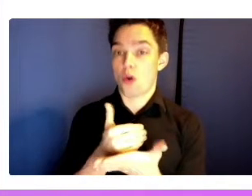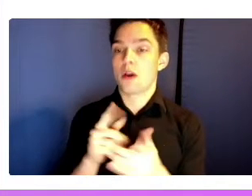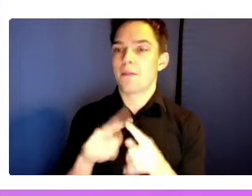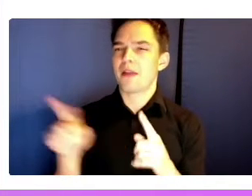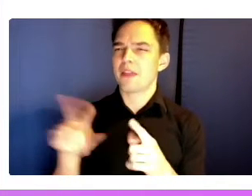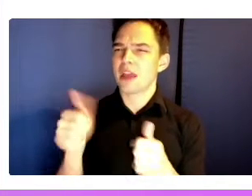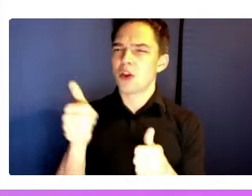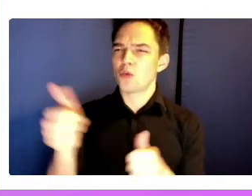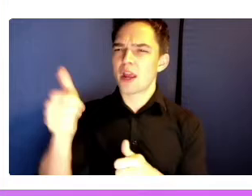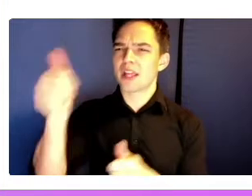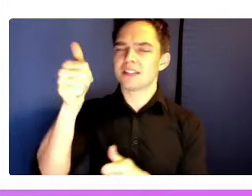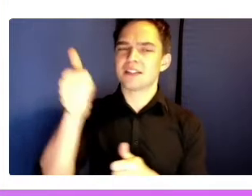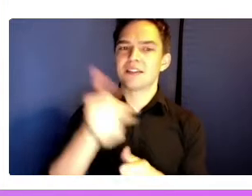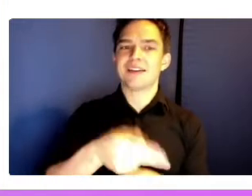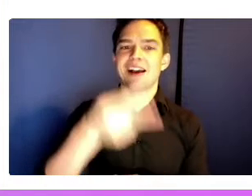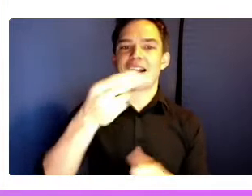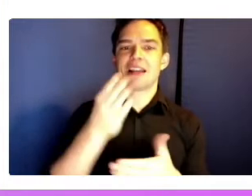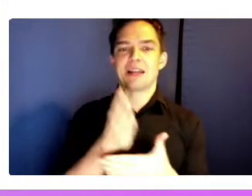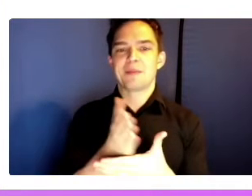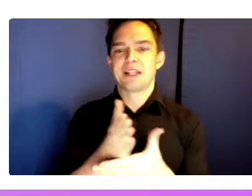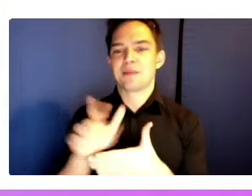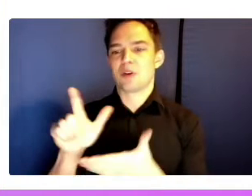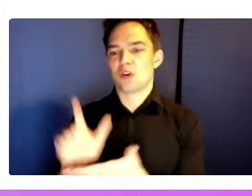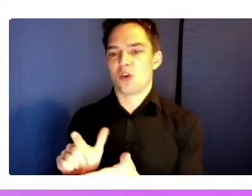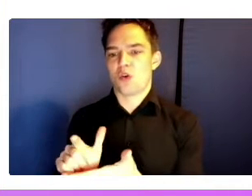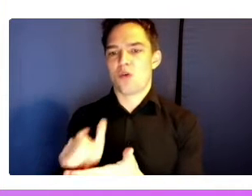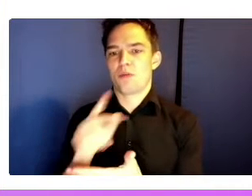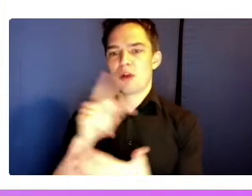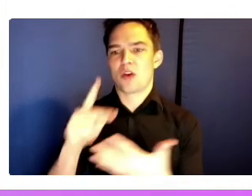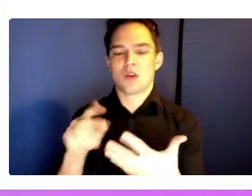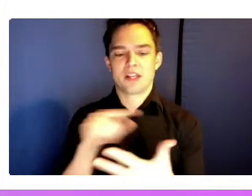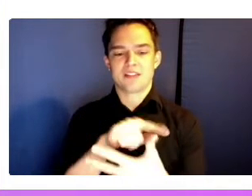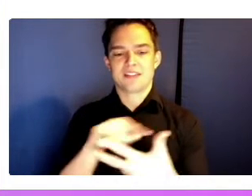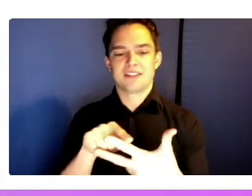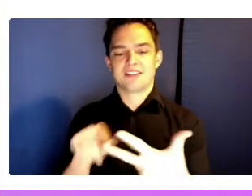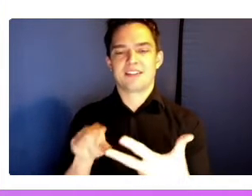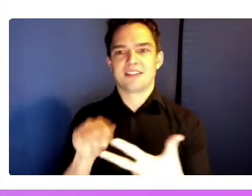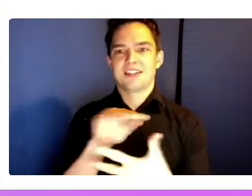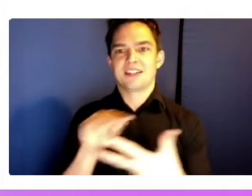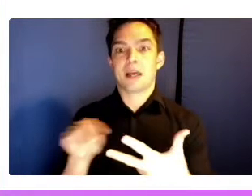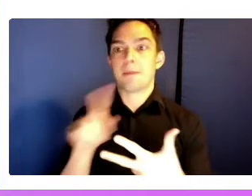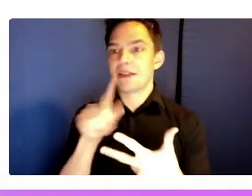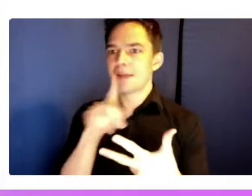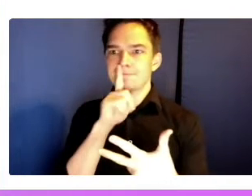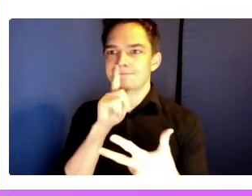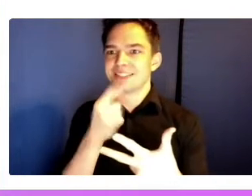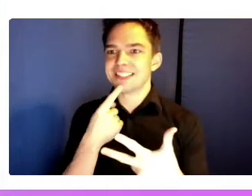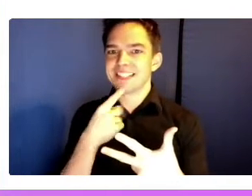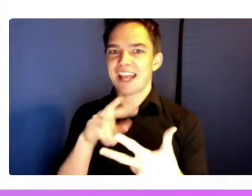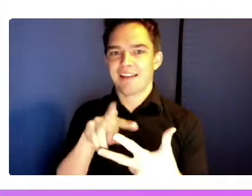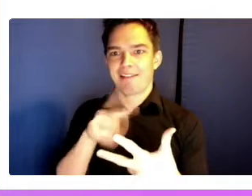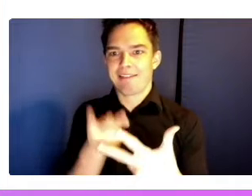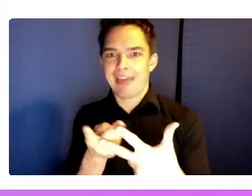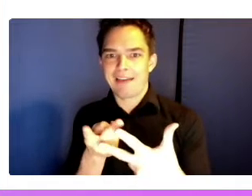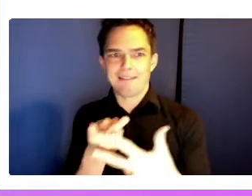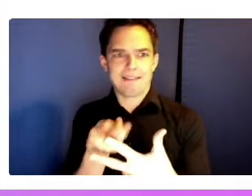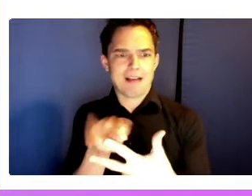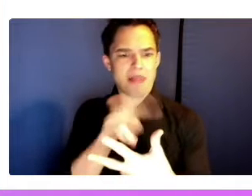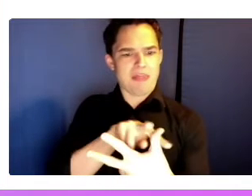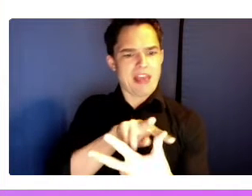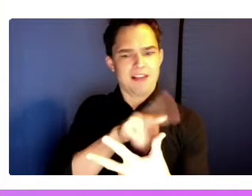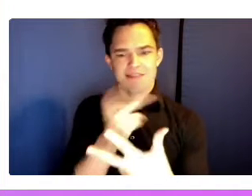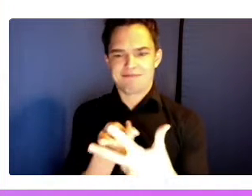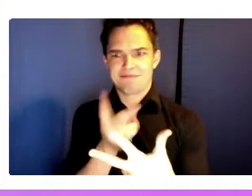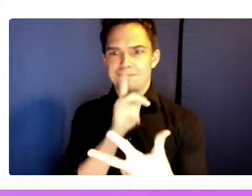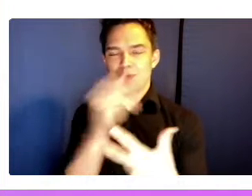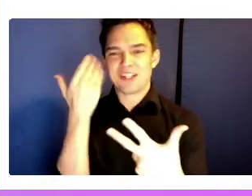things with high, medium, and low priority. But they did not tell us how they ranked those things. We had no context for how